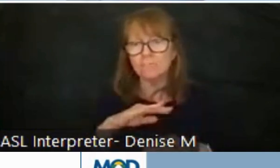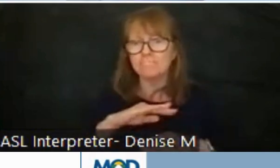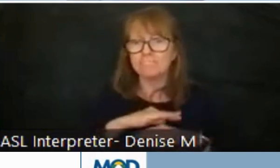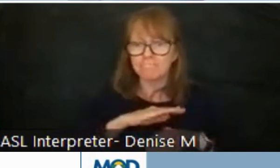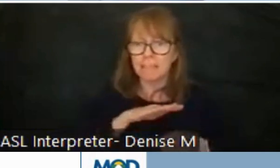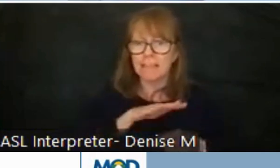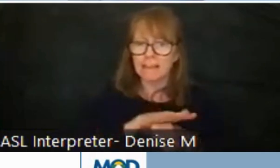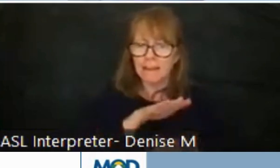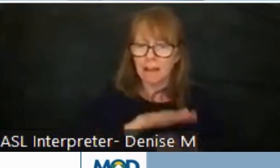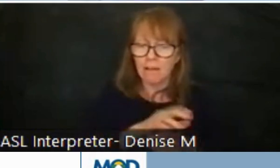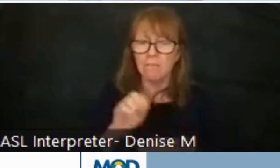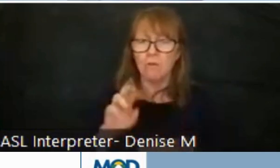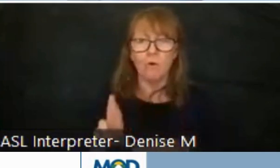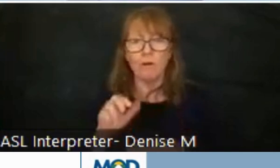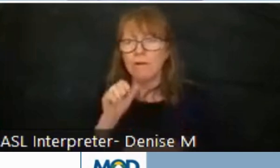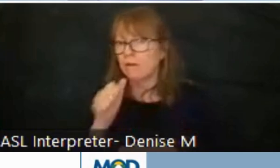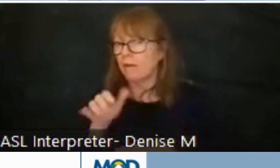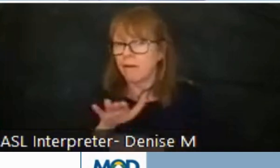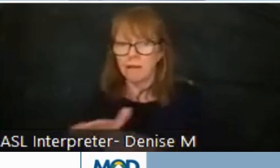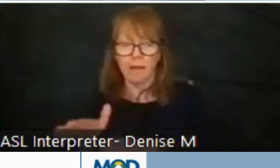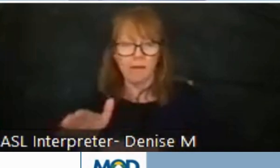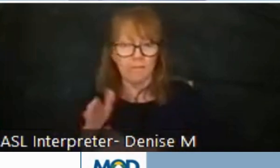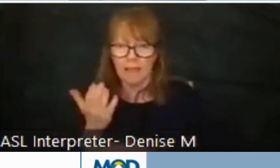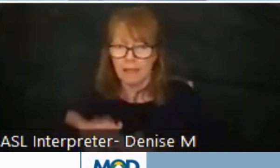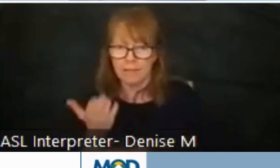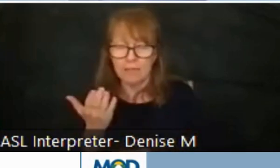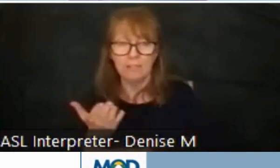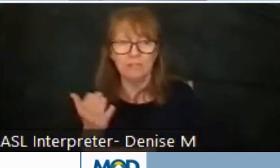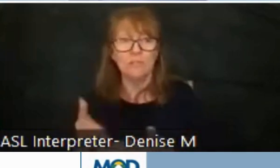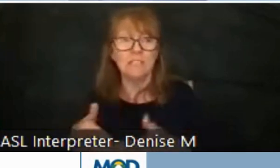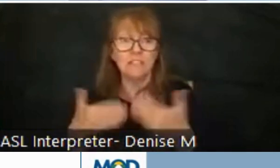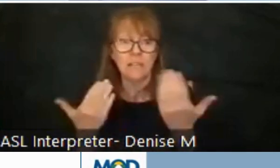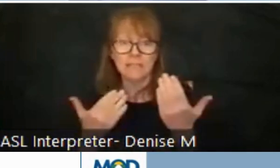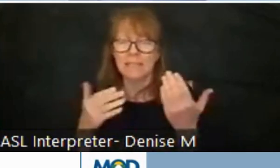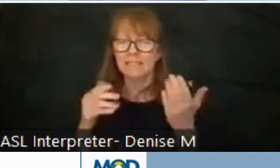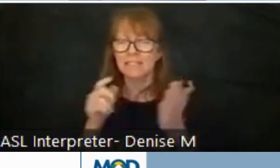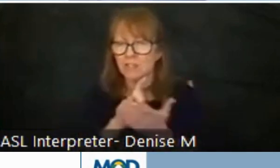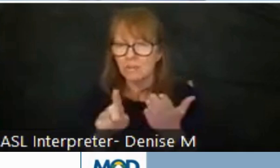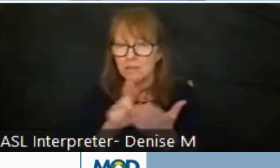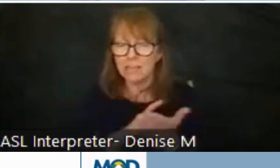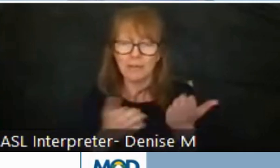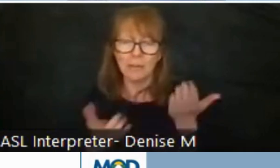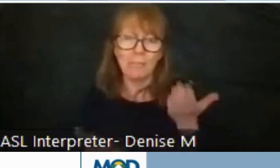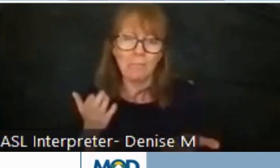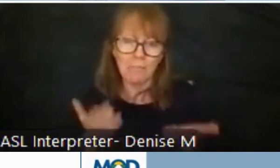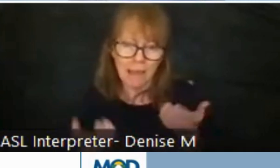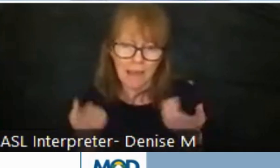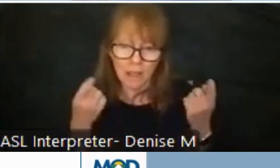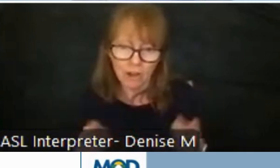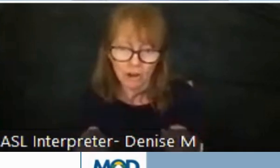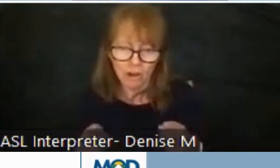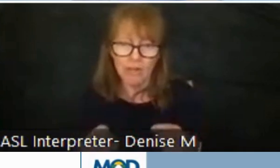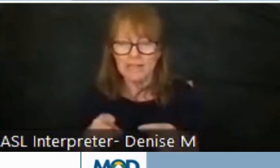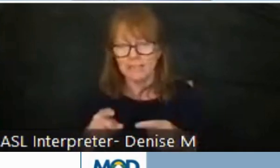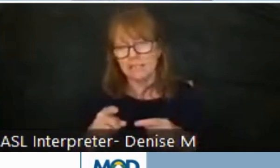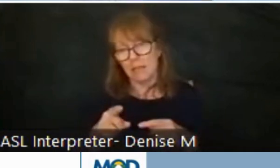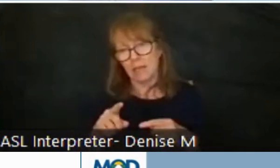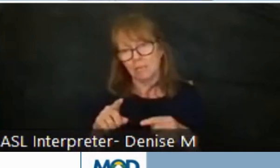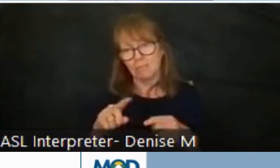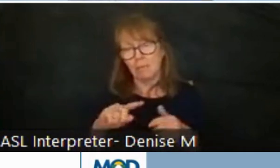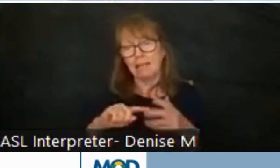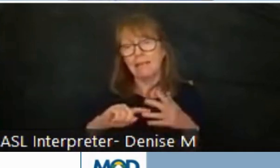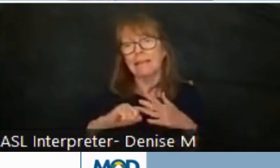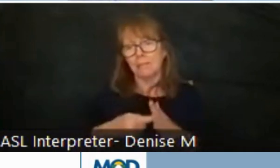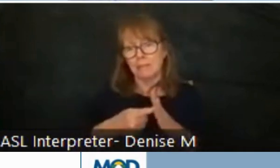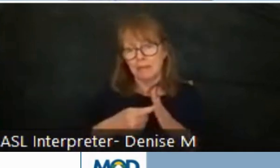enough evidence to suggest that discrimination may have occurred. So it's like a preliminary decision. And from there, the